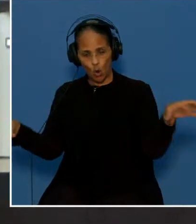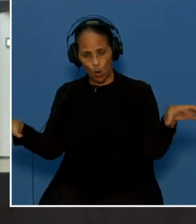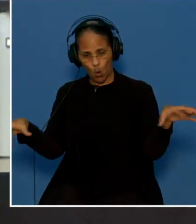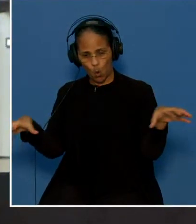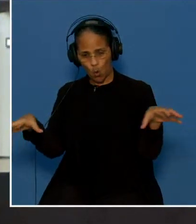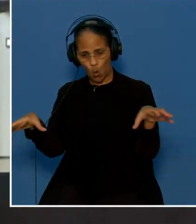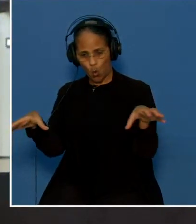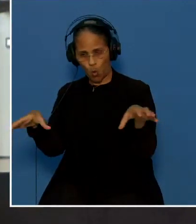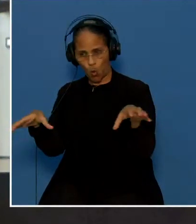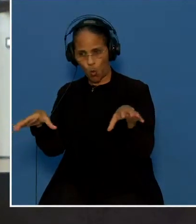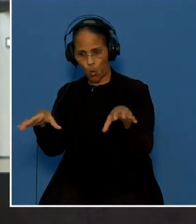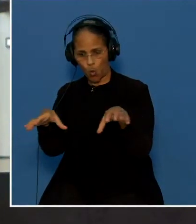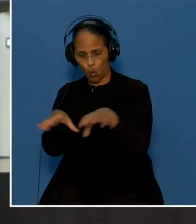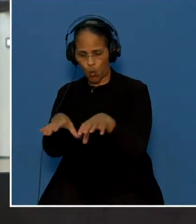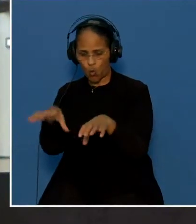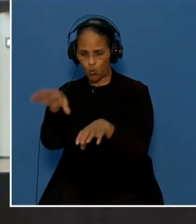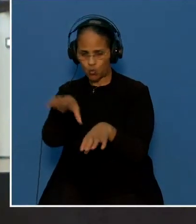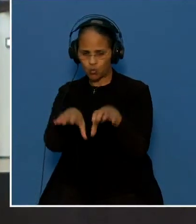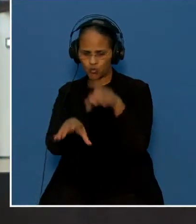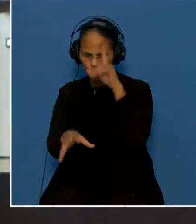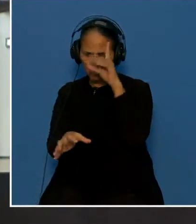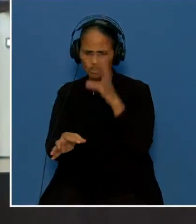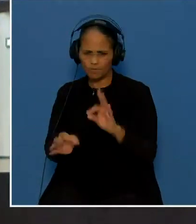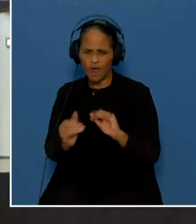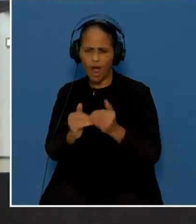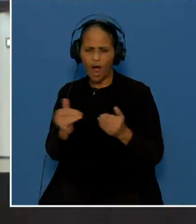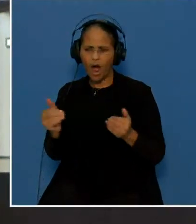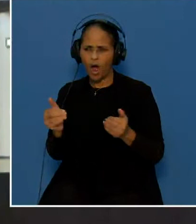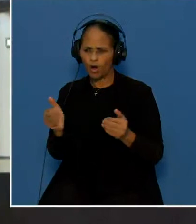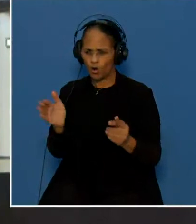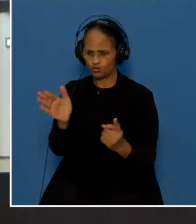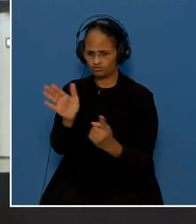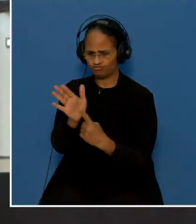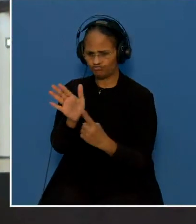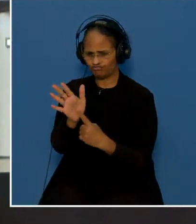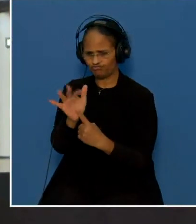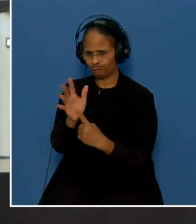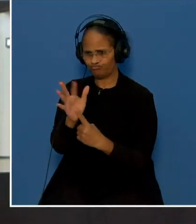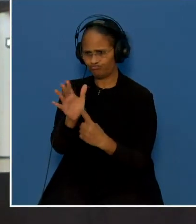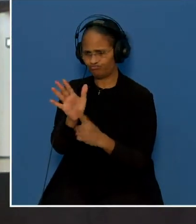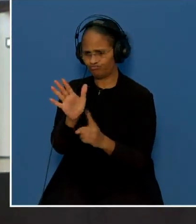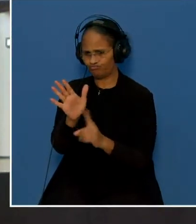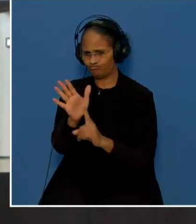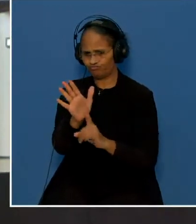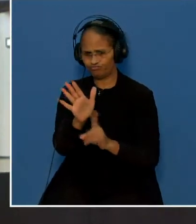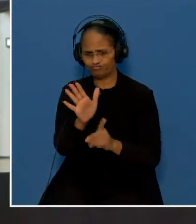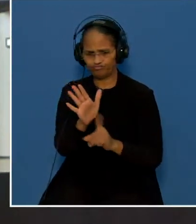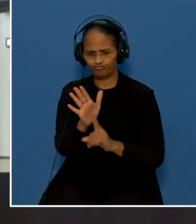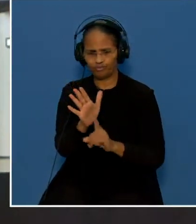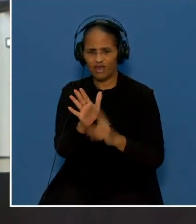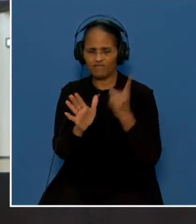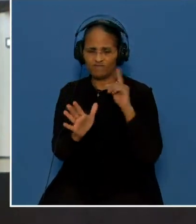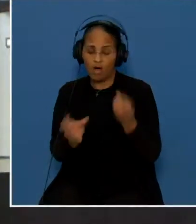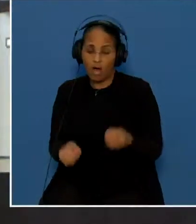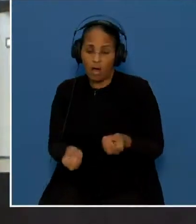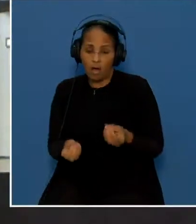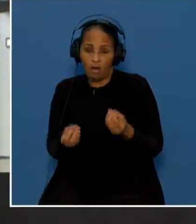Bluetooth signals to determine how close the devices were and for how